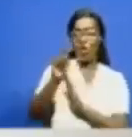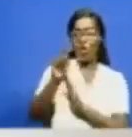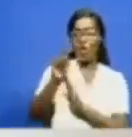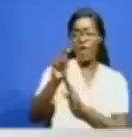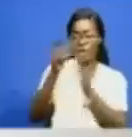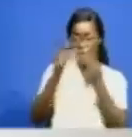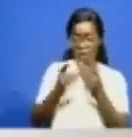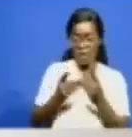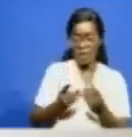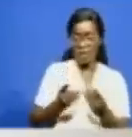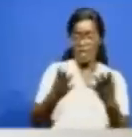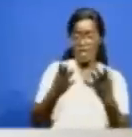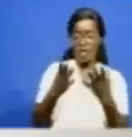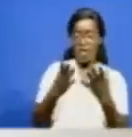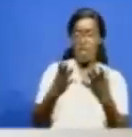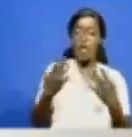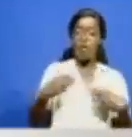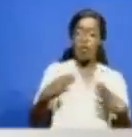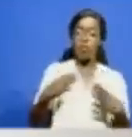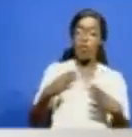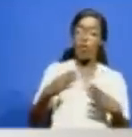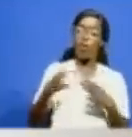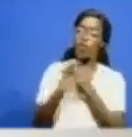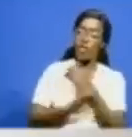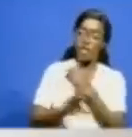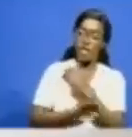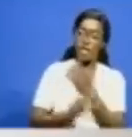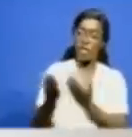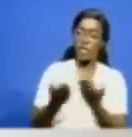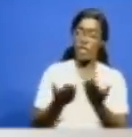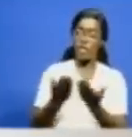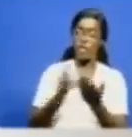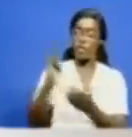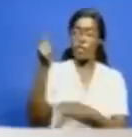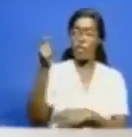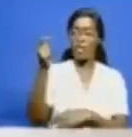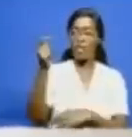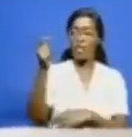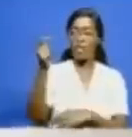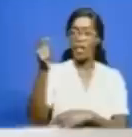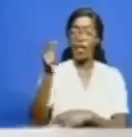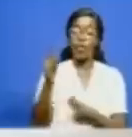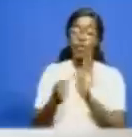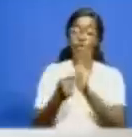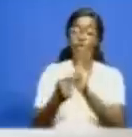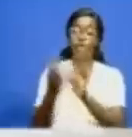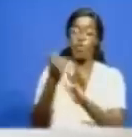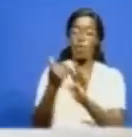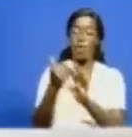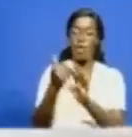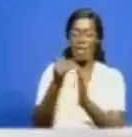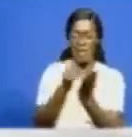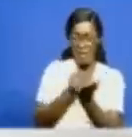dedicated patriots of this country. His service to Kenya was characterized by utmost